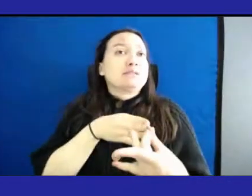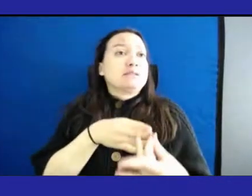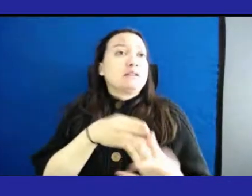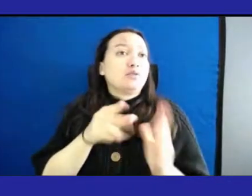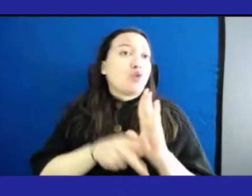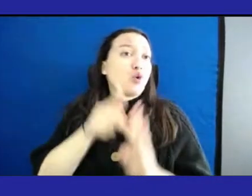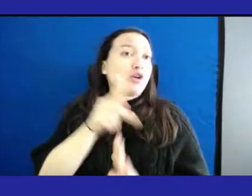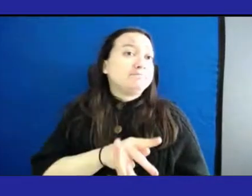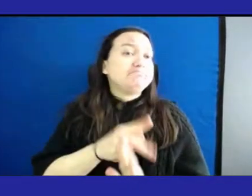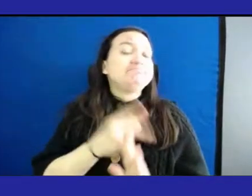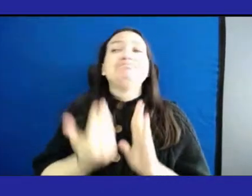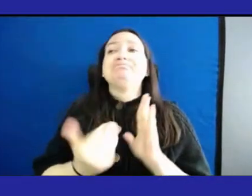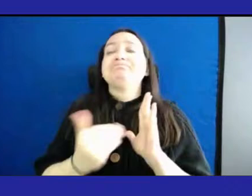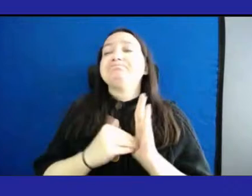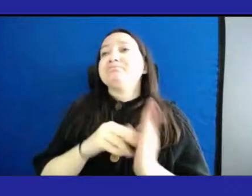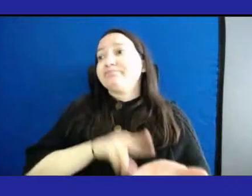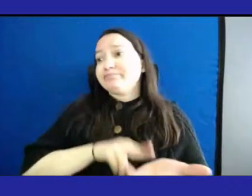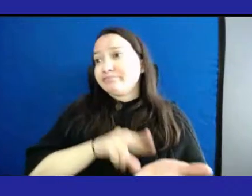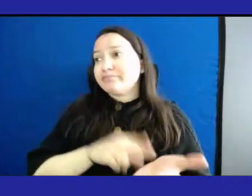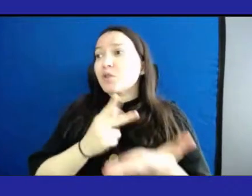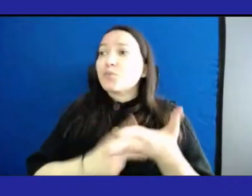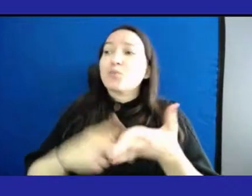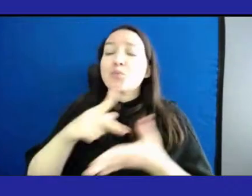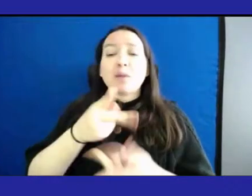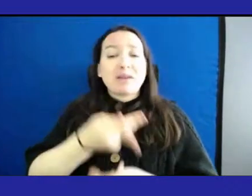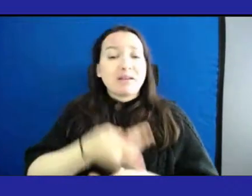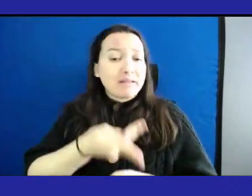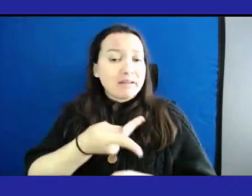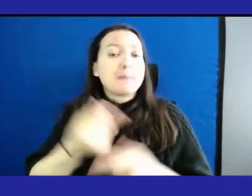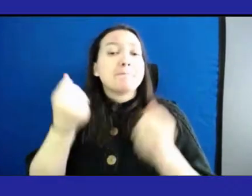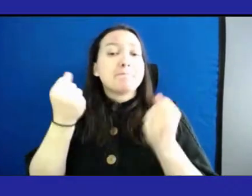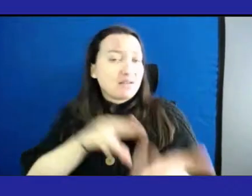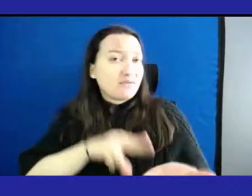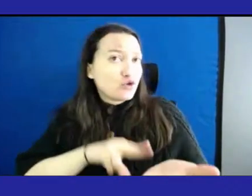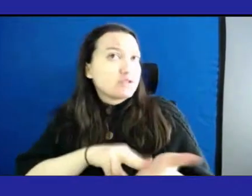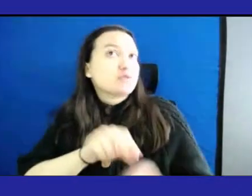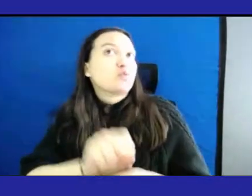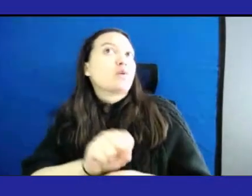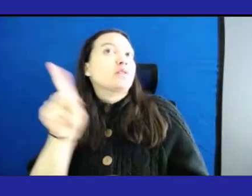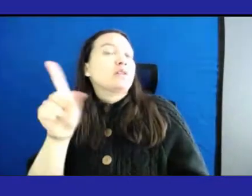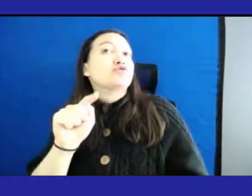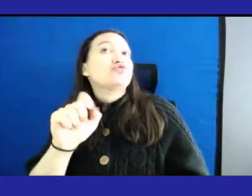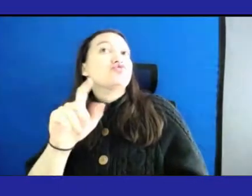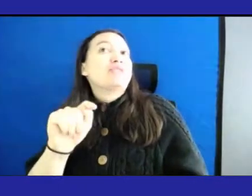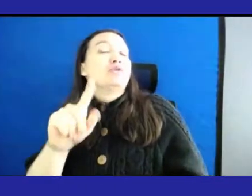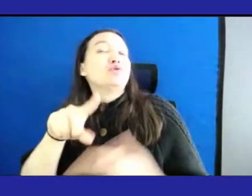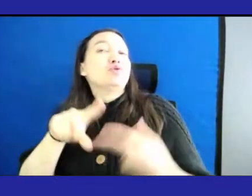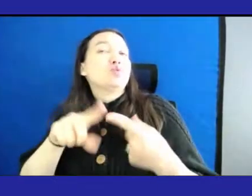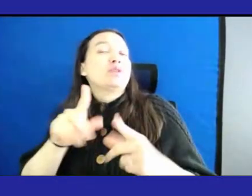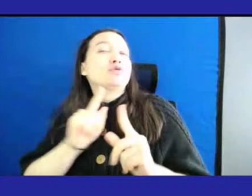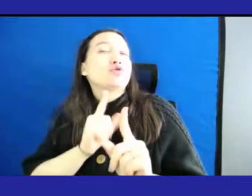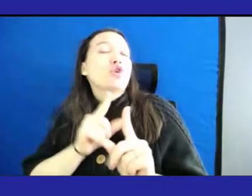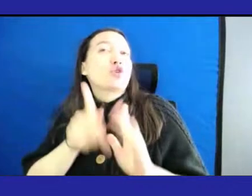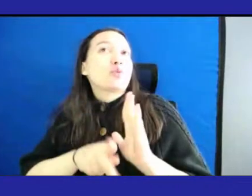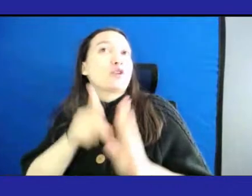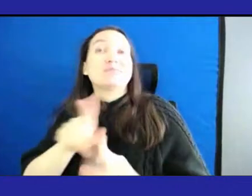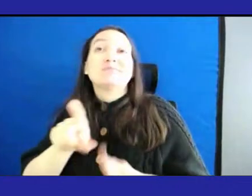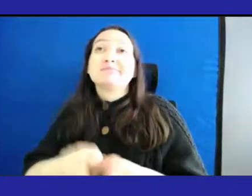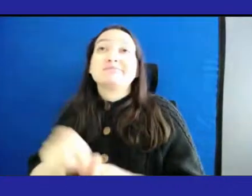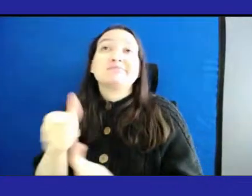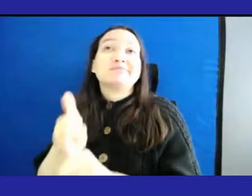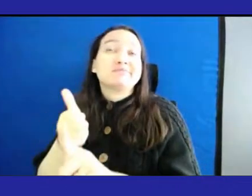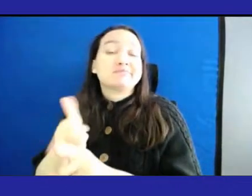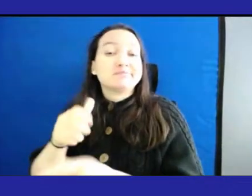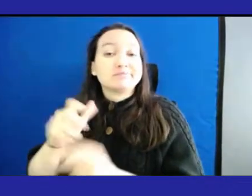is, again, our nurses in primary care. Many of the nurses that work in the Treat to Target program are also our chronic disease